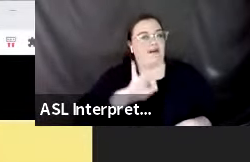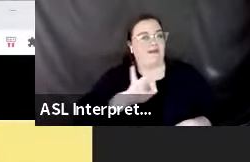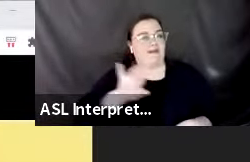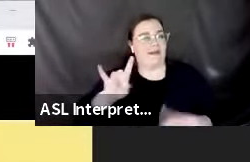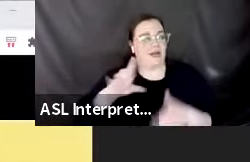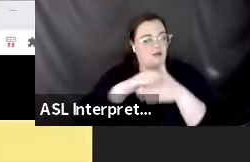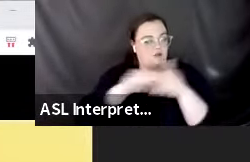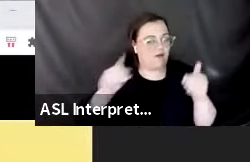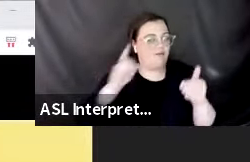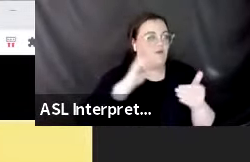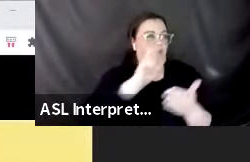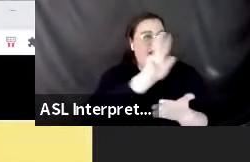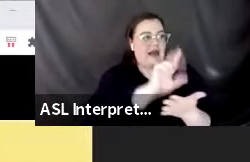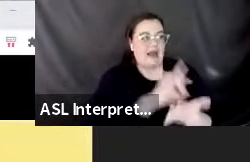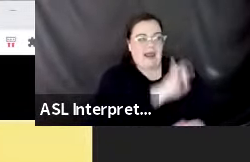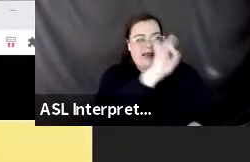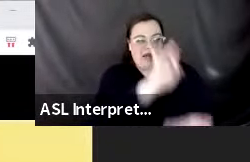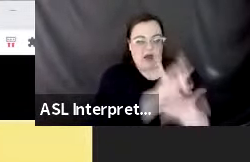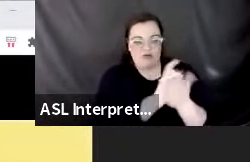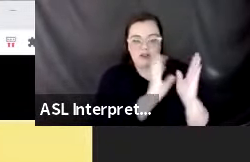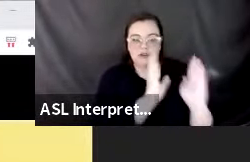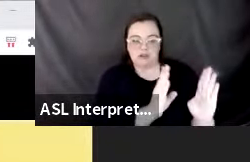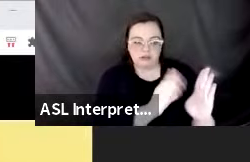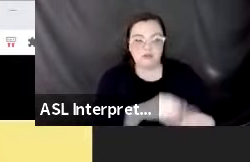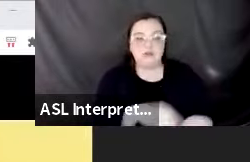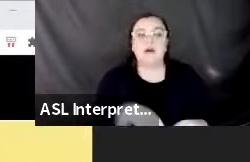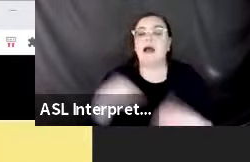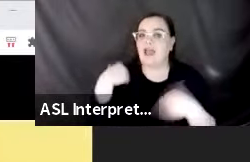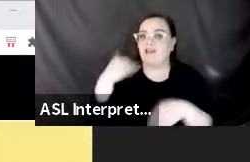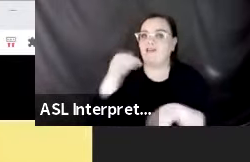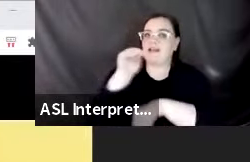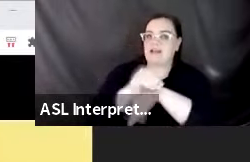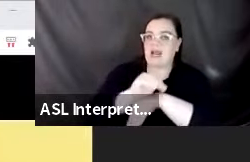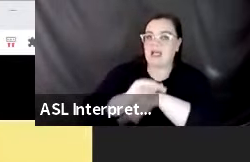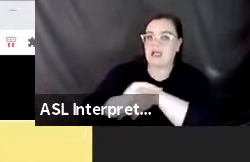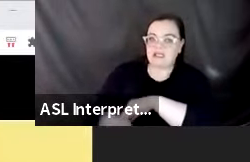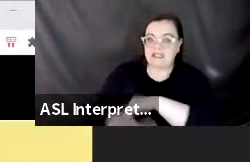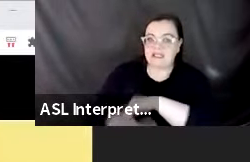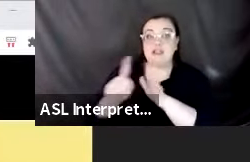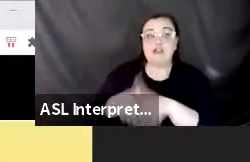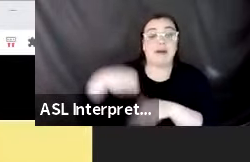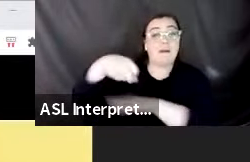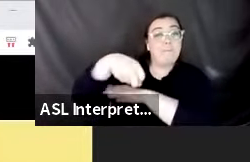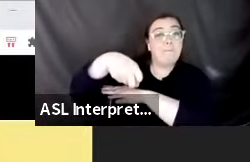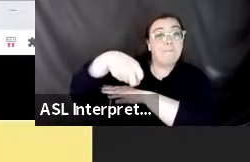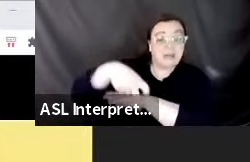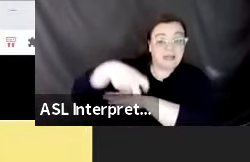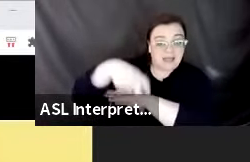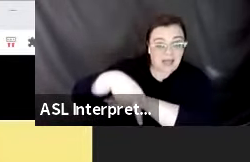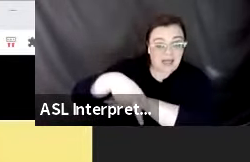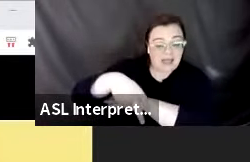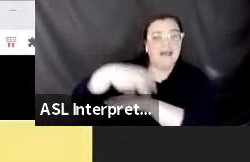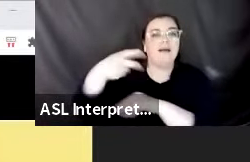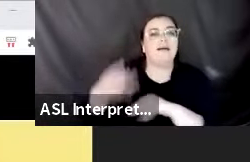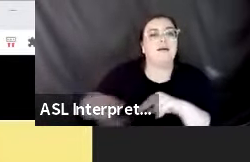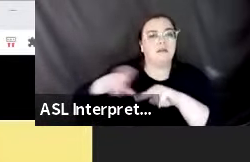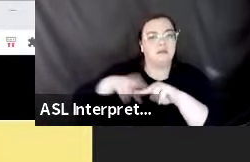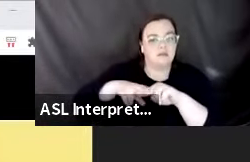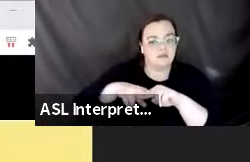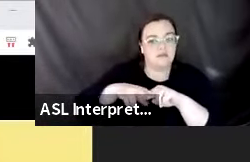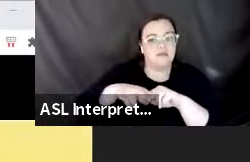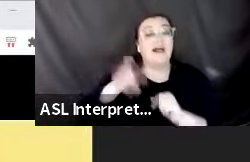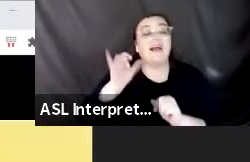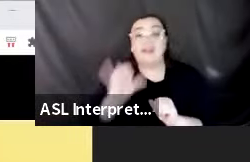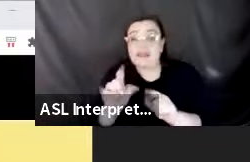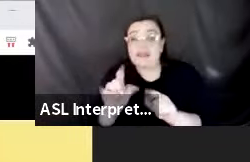$388.40 for an 8-hour day. There is night premium that begins at midnight for extra performers, which is different than